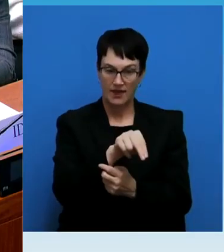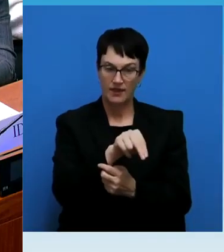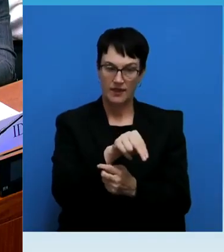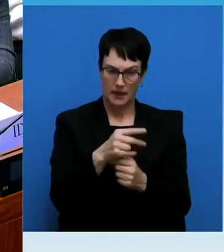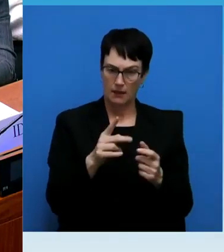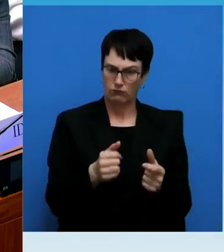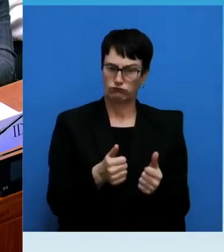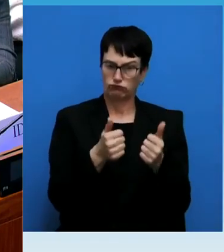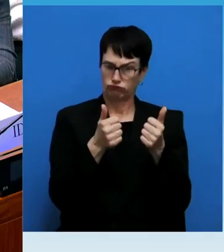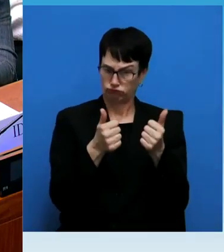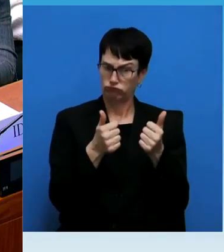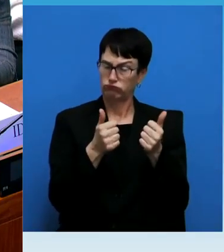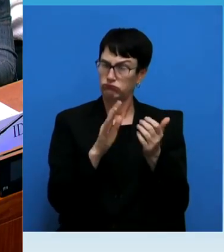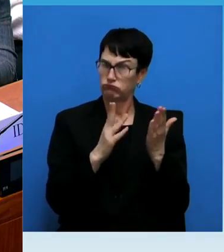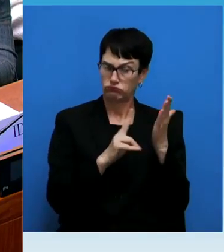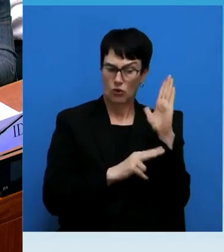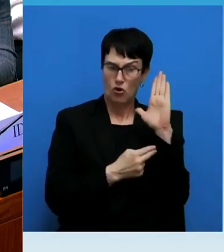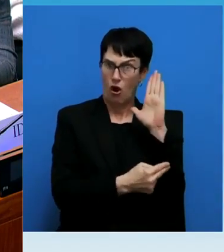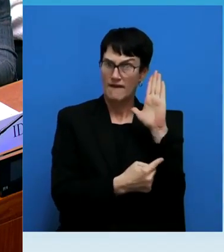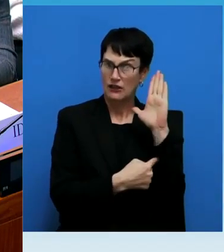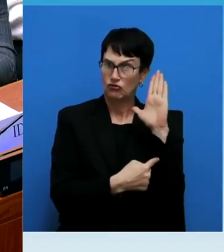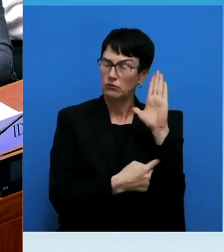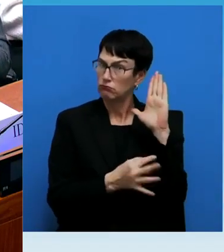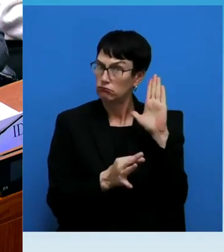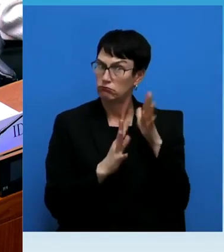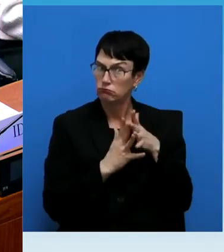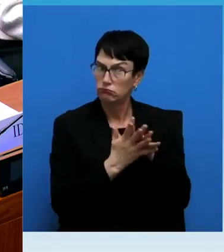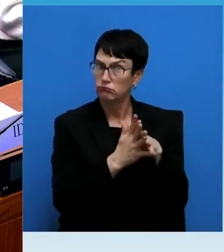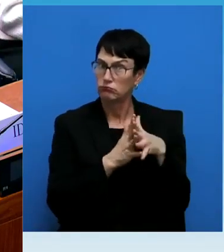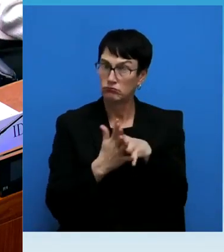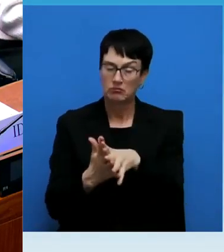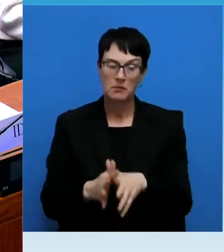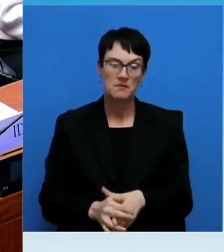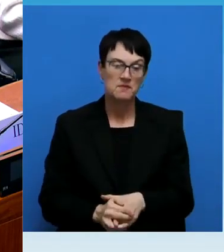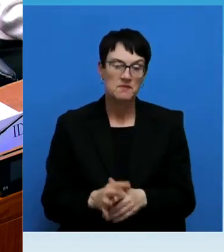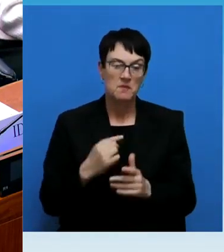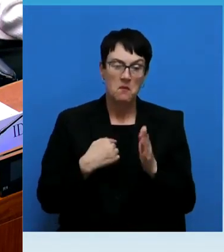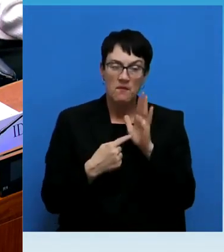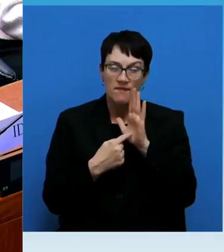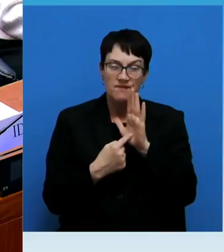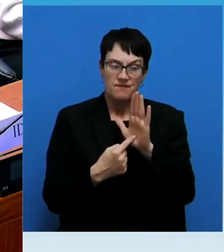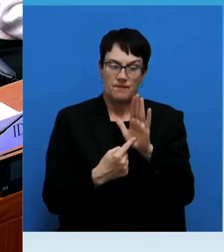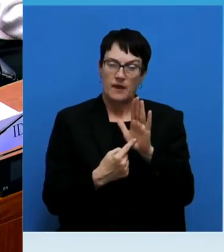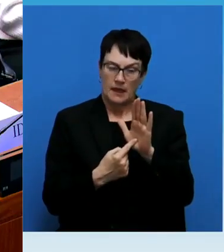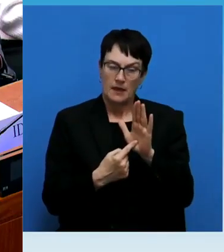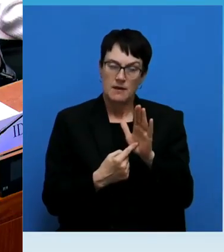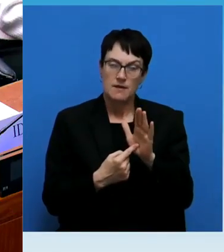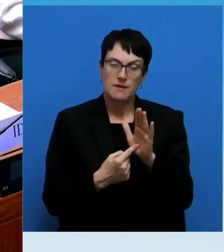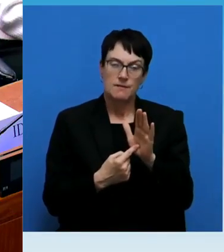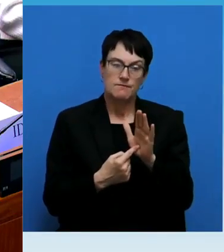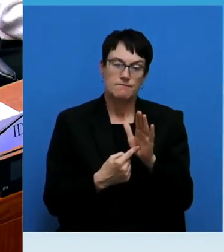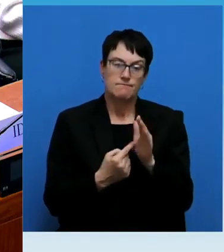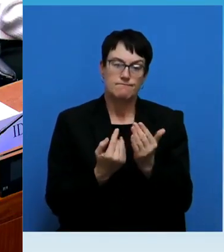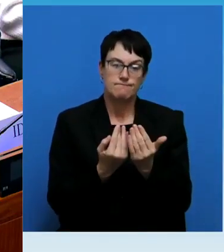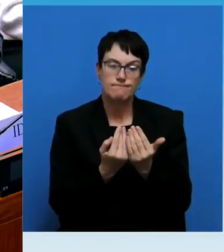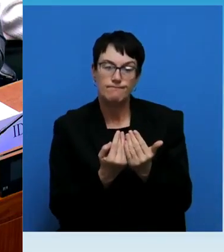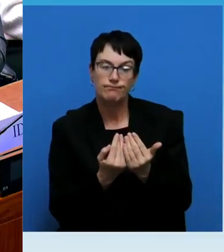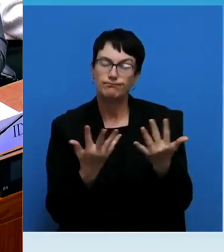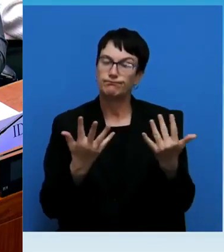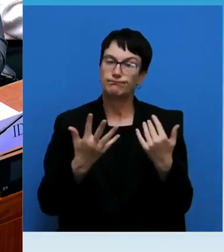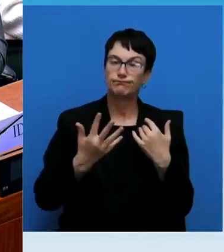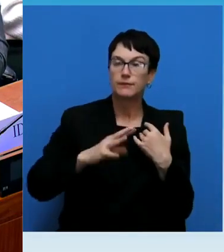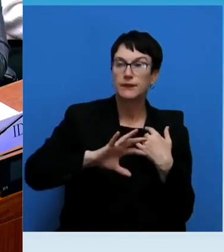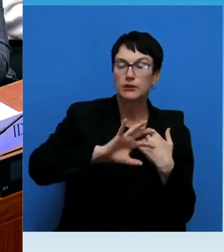demonstrated a growing commitment to the promotion of inclusive policies, the streaming of normative